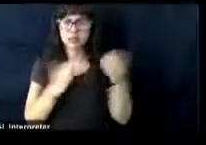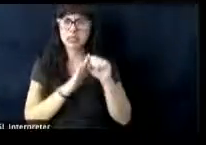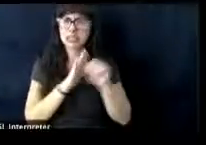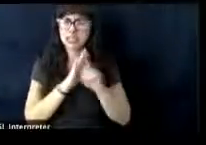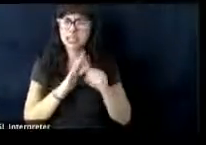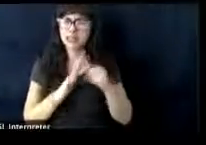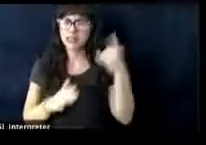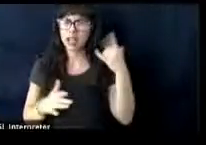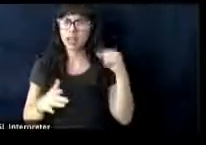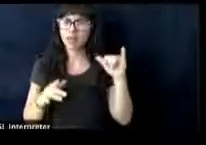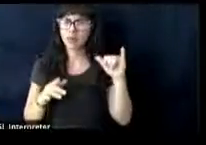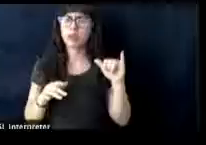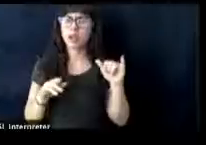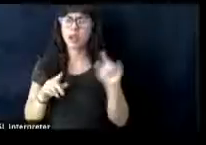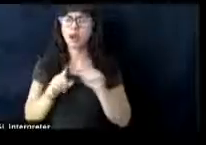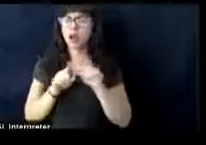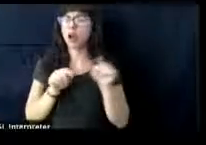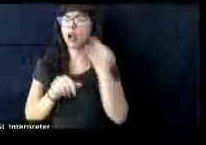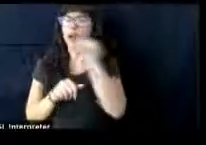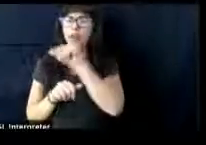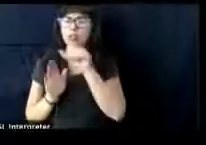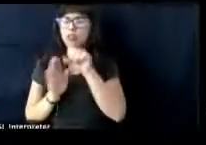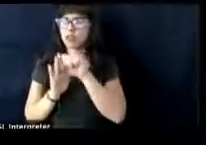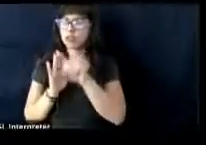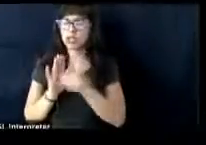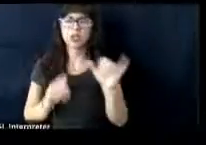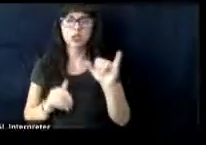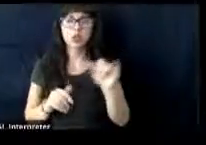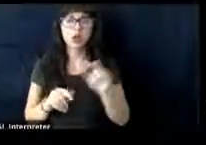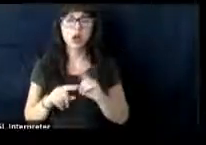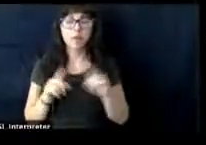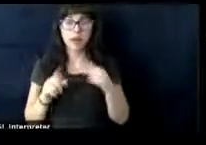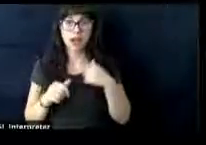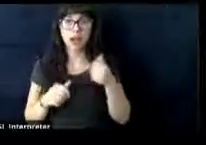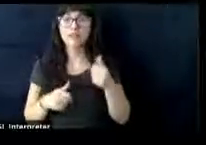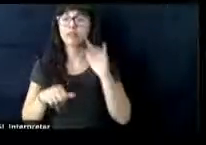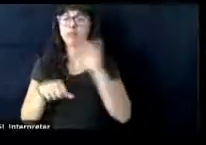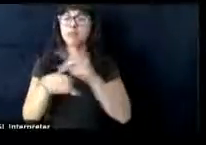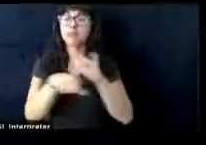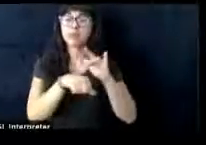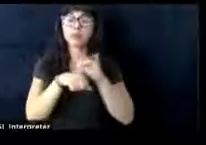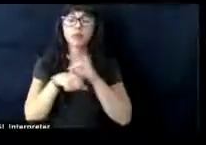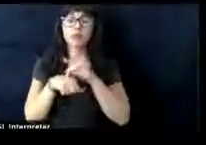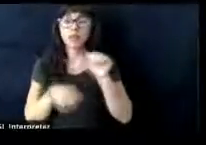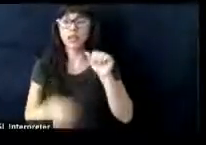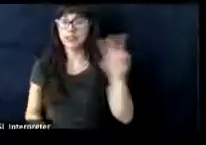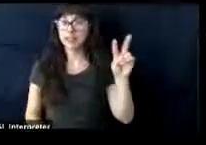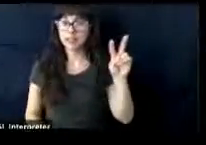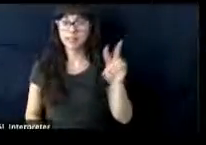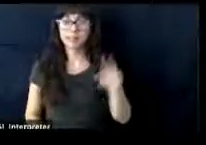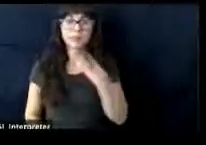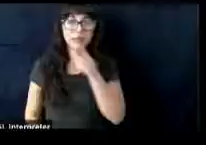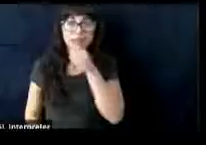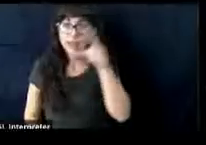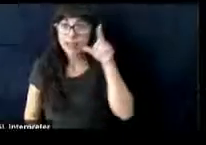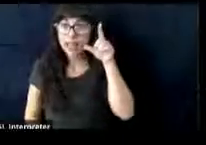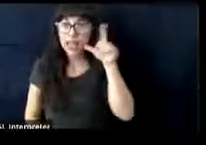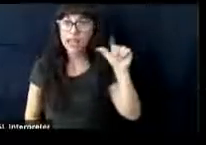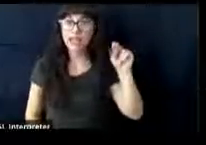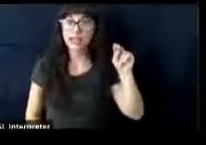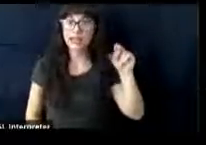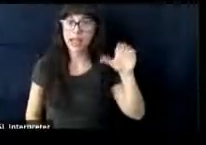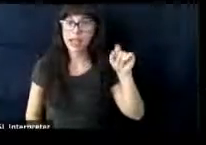40 years. I've lived in several places in the Antelope Valley, in the middle of Lancaster, out in the middle of the desert,